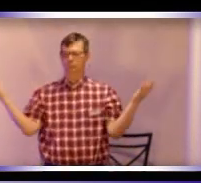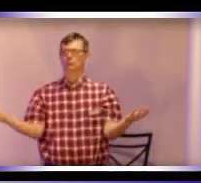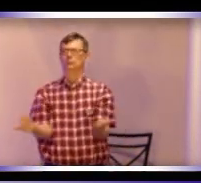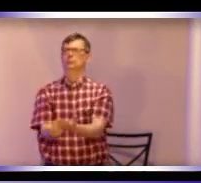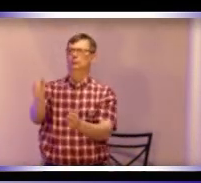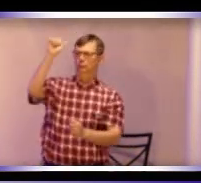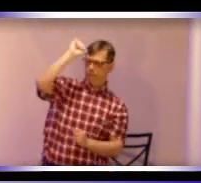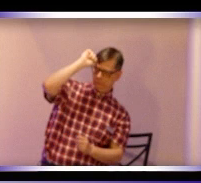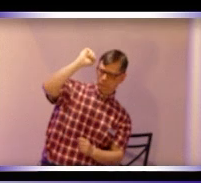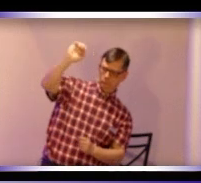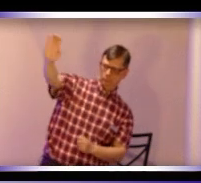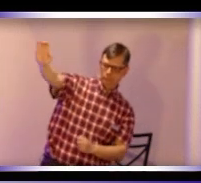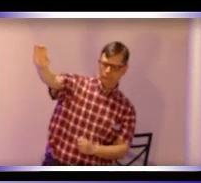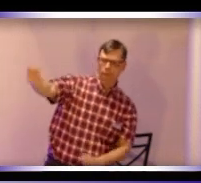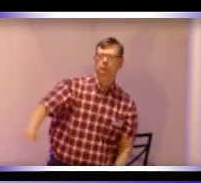beyond